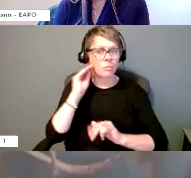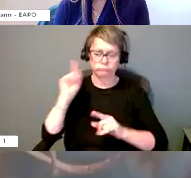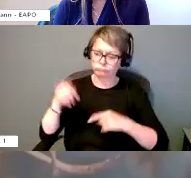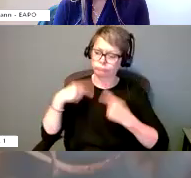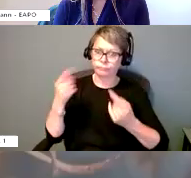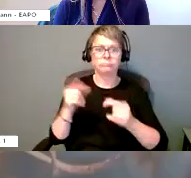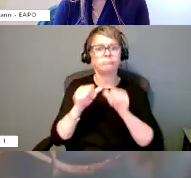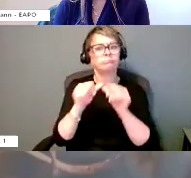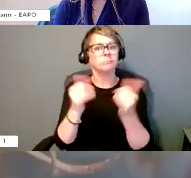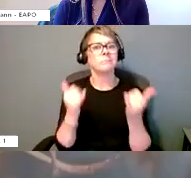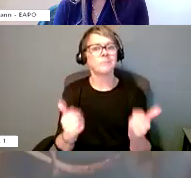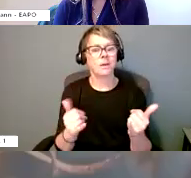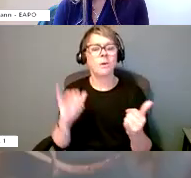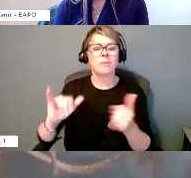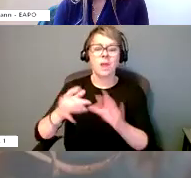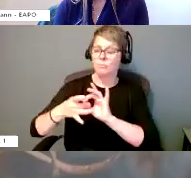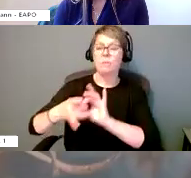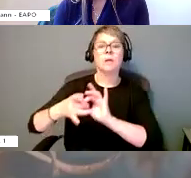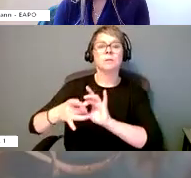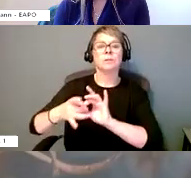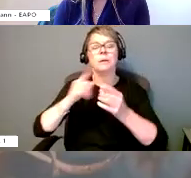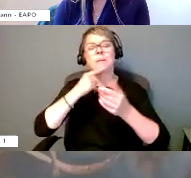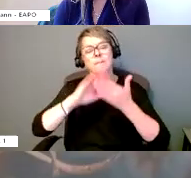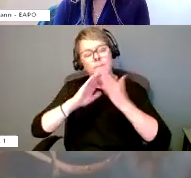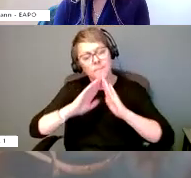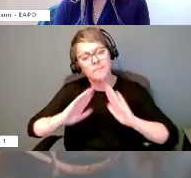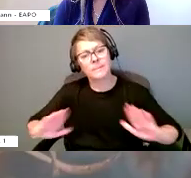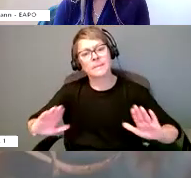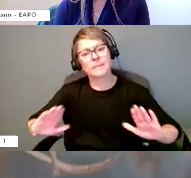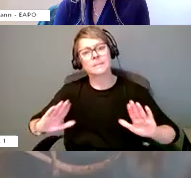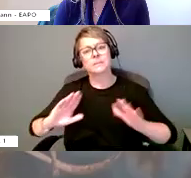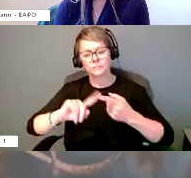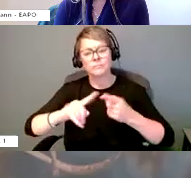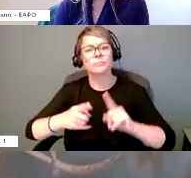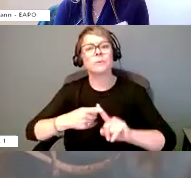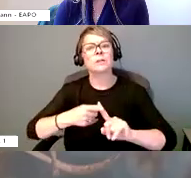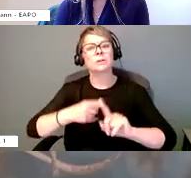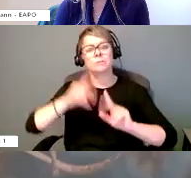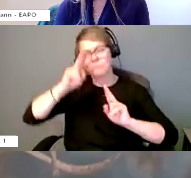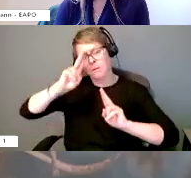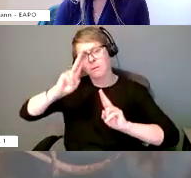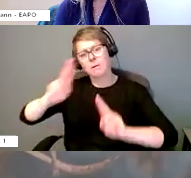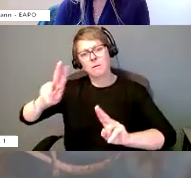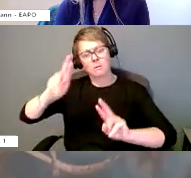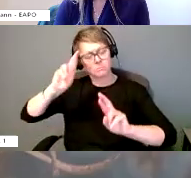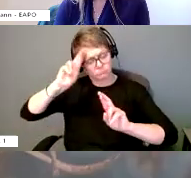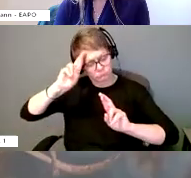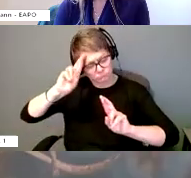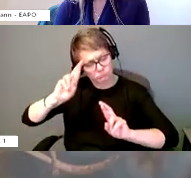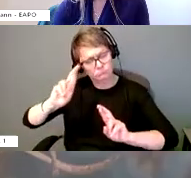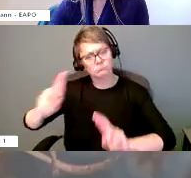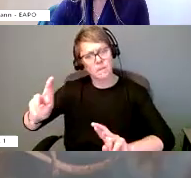this relationship be one of peace and friendship, based in honor and deep respect.